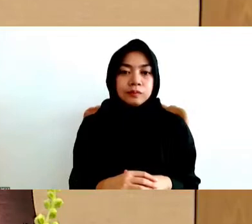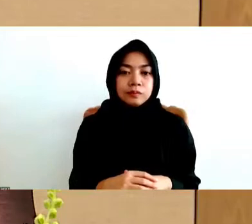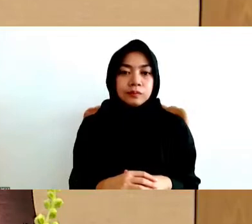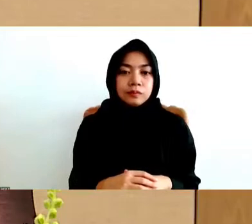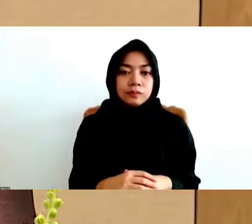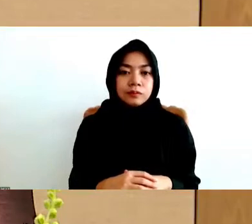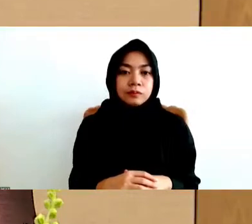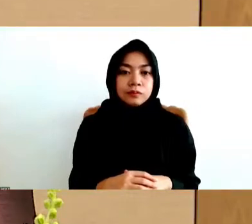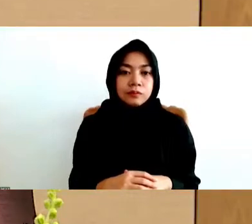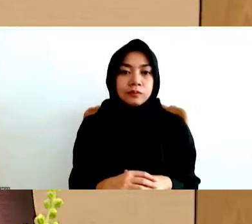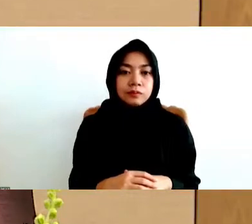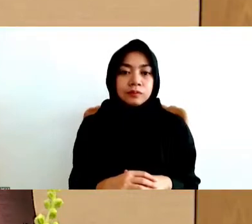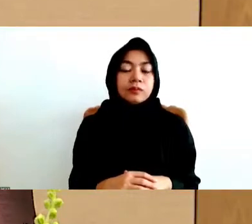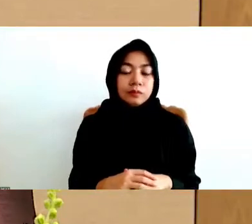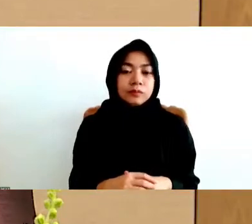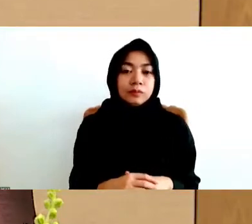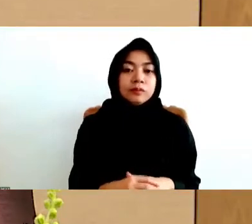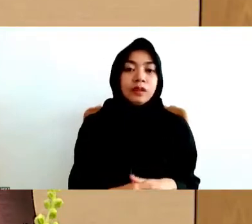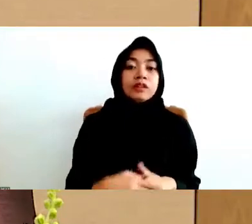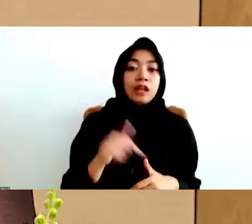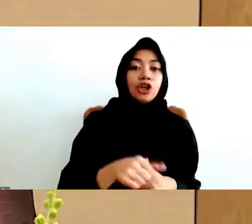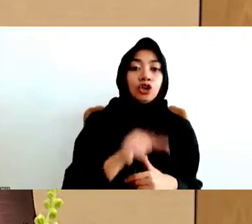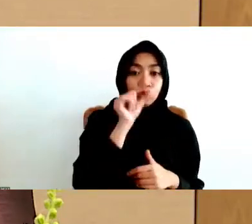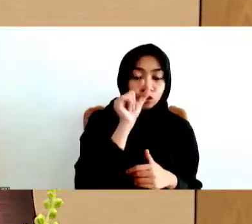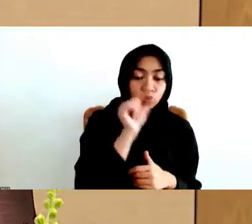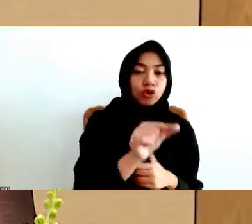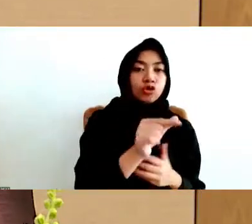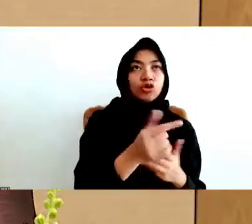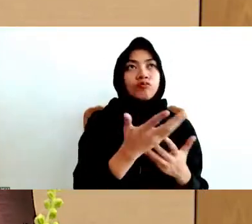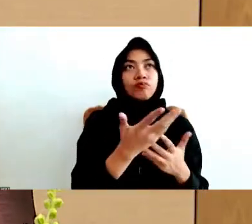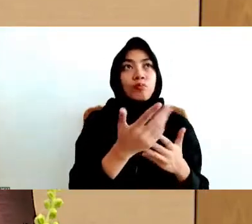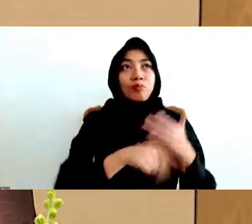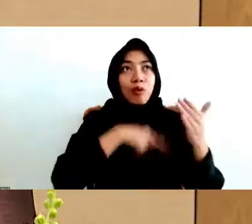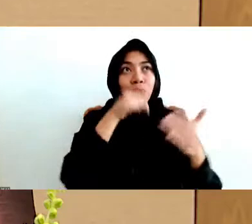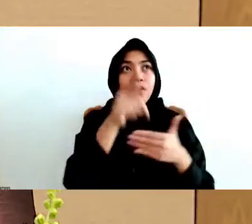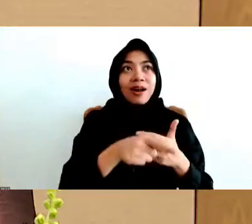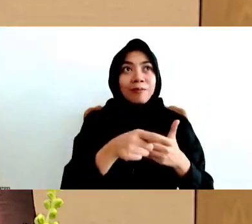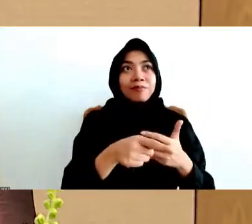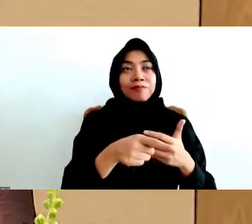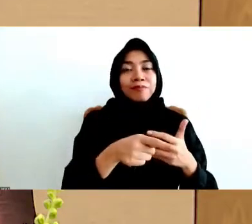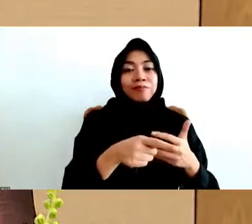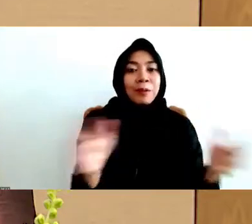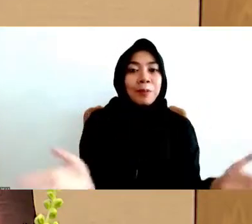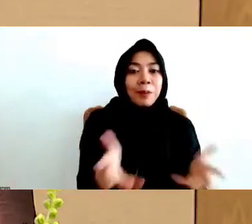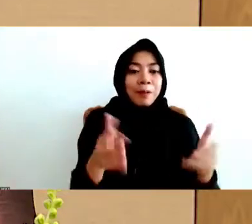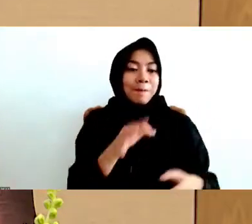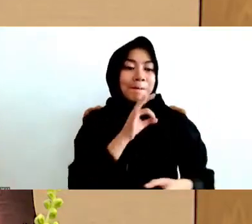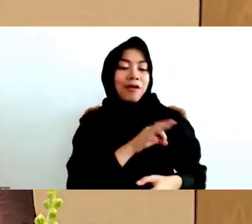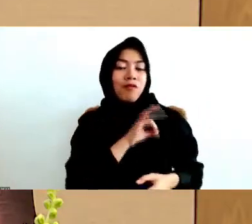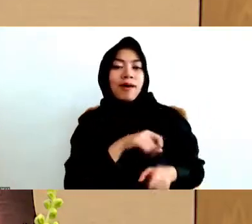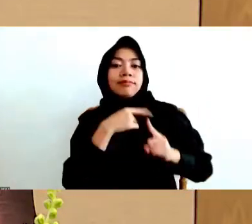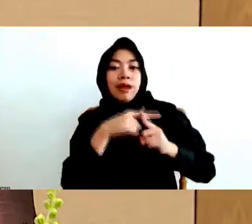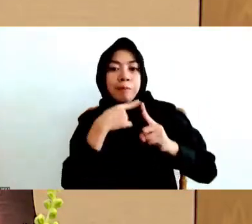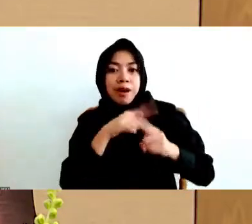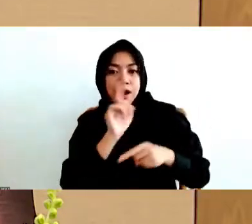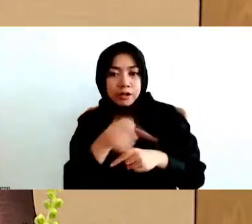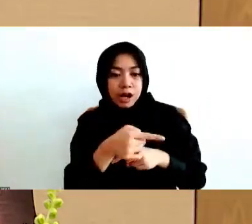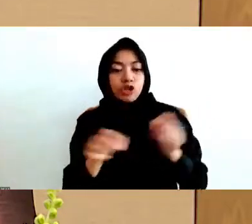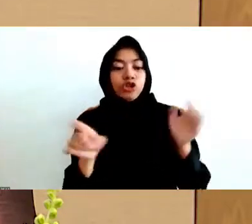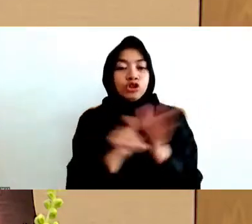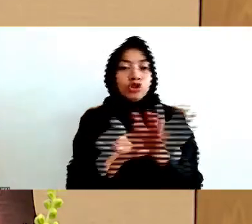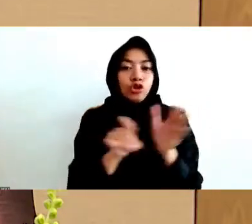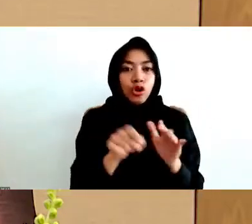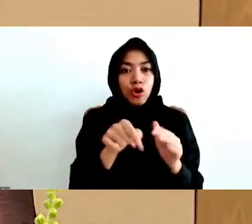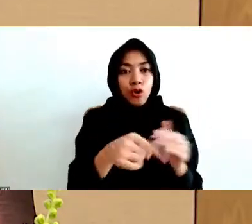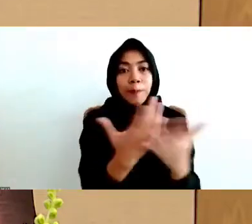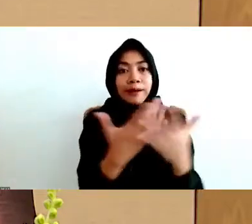current SB programs, but also increase the benefit size for the people that affected by the